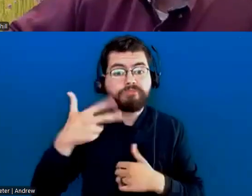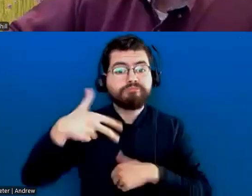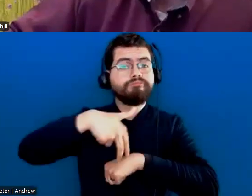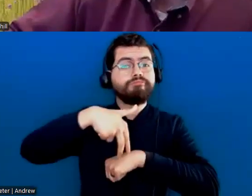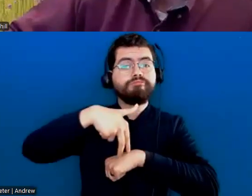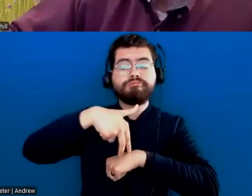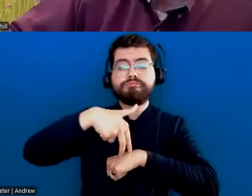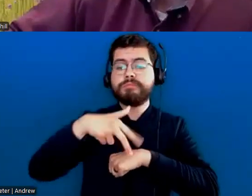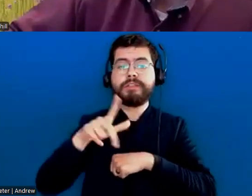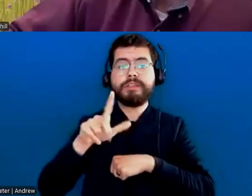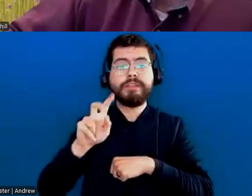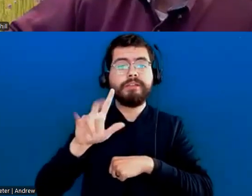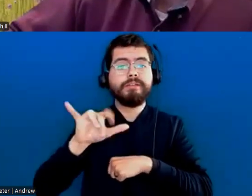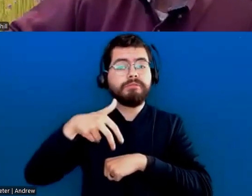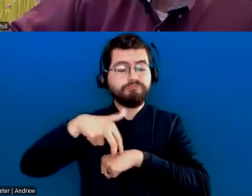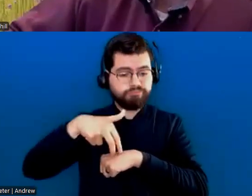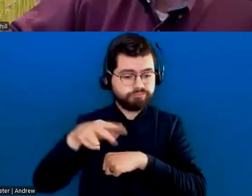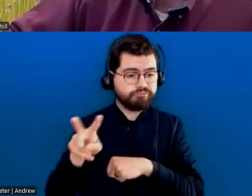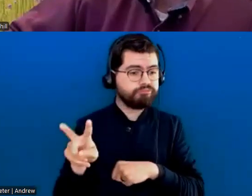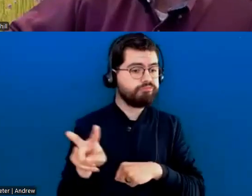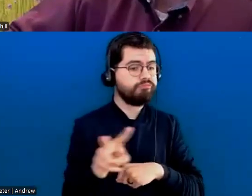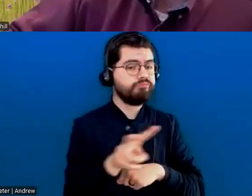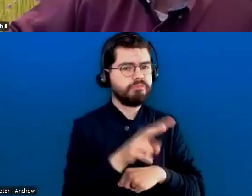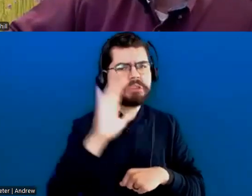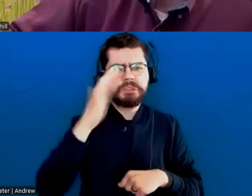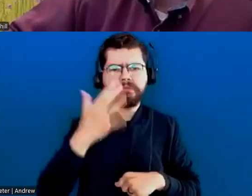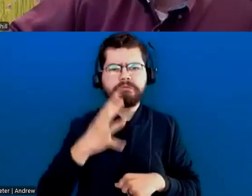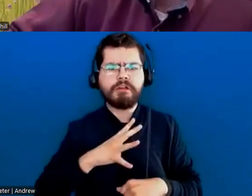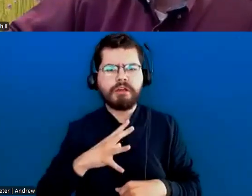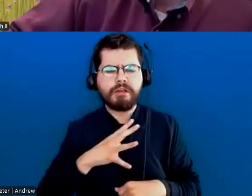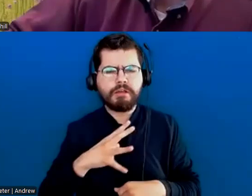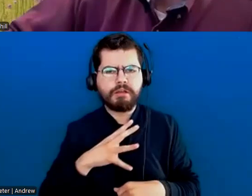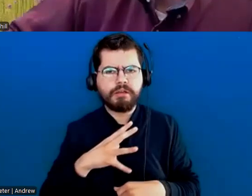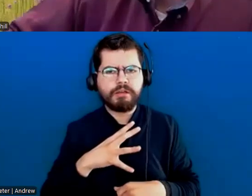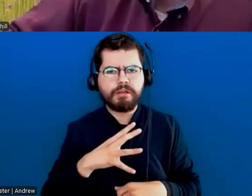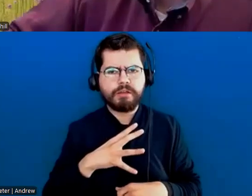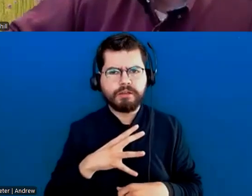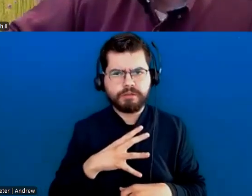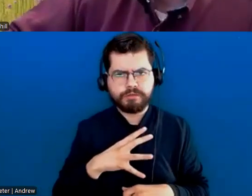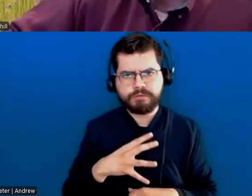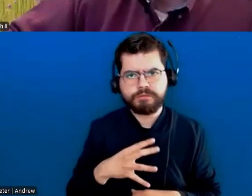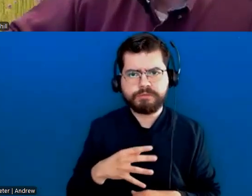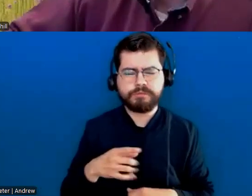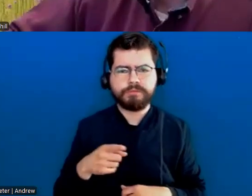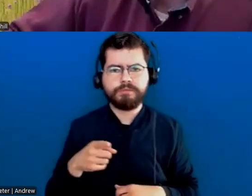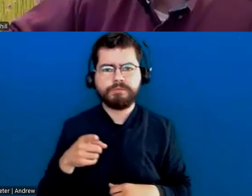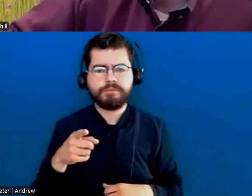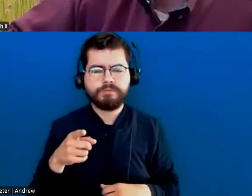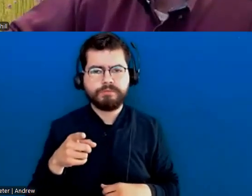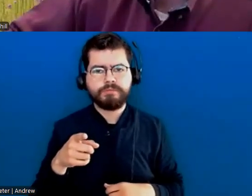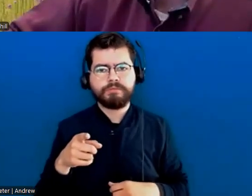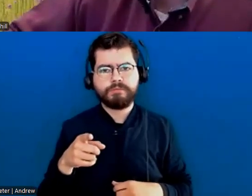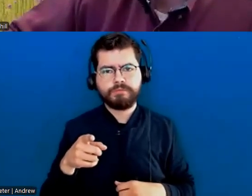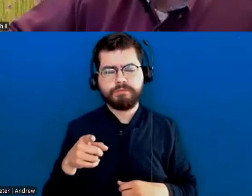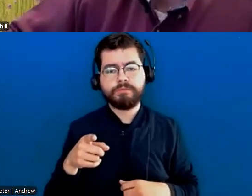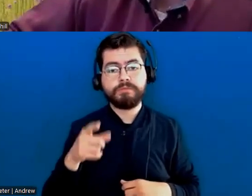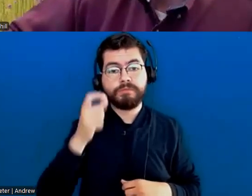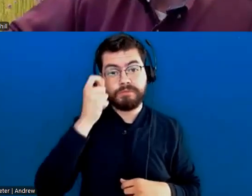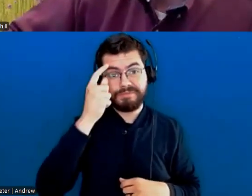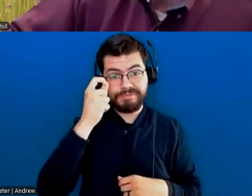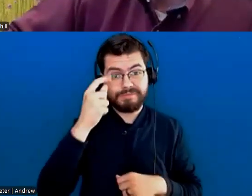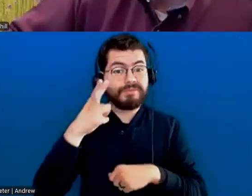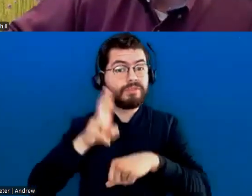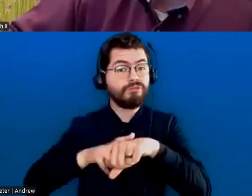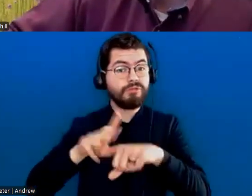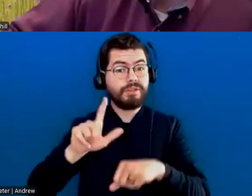back swamps right behind the natural levee will stay inundated. We're looking through